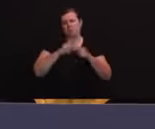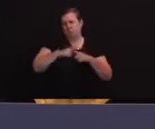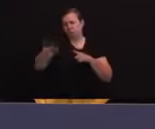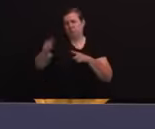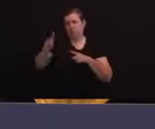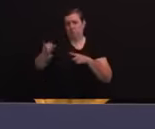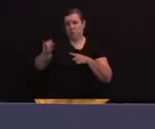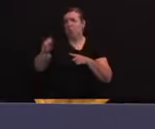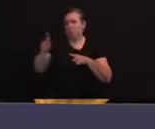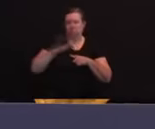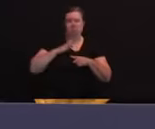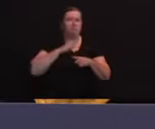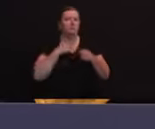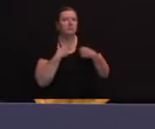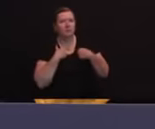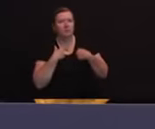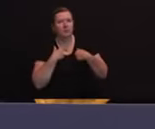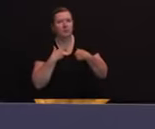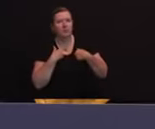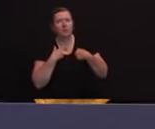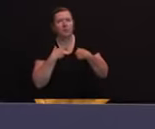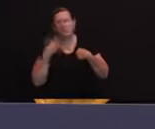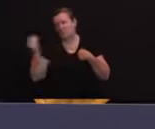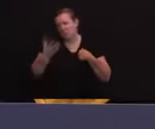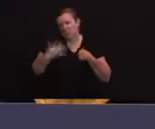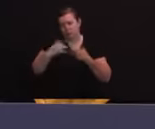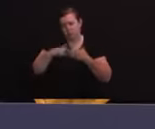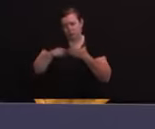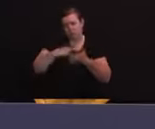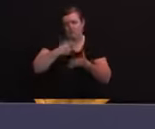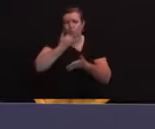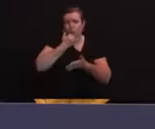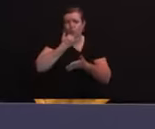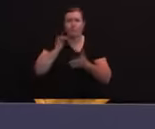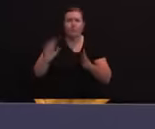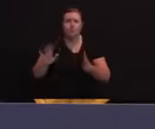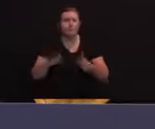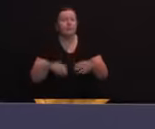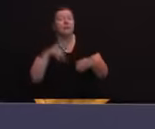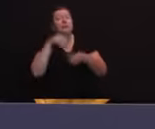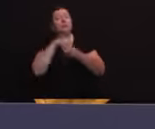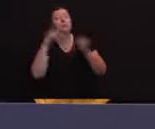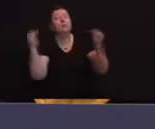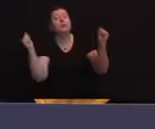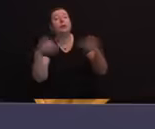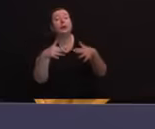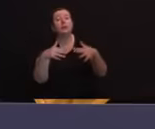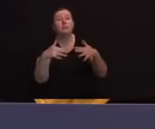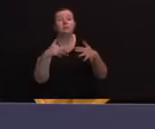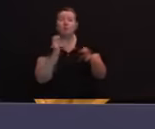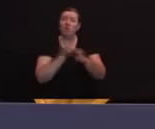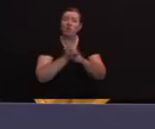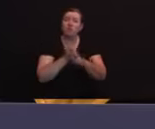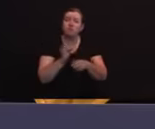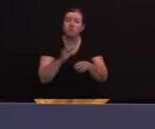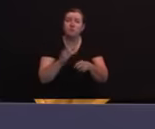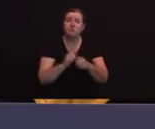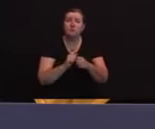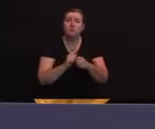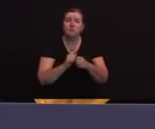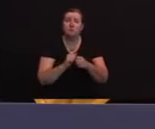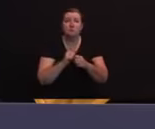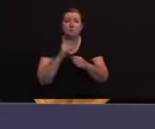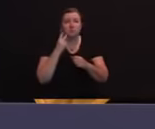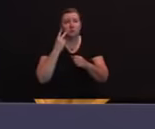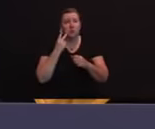my... on the first one, indoor gatherings, it's hard, but I think you saw from our comments both Pat and I made about the